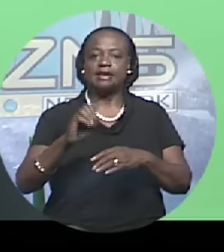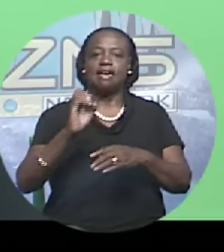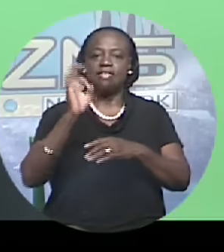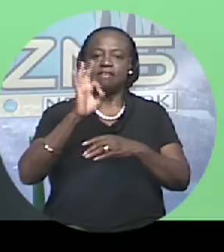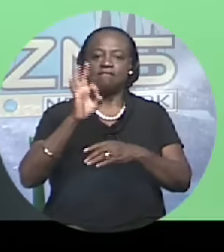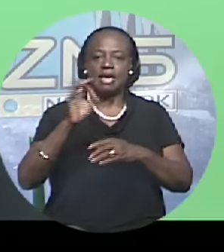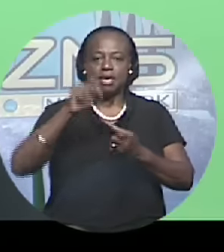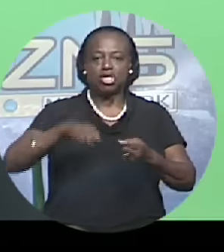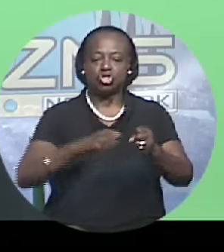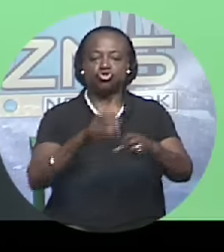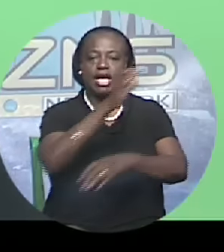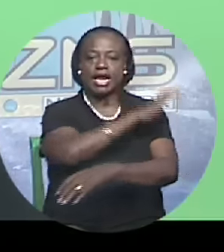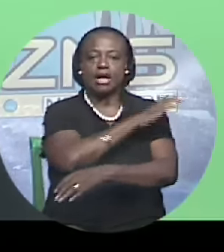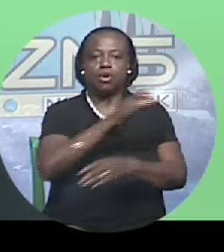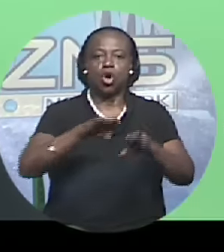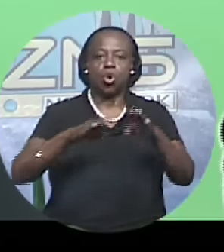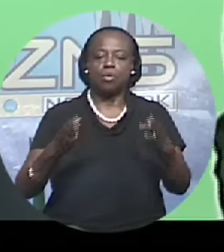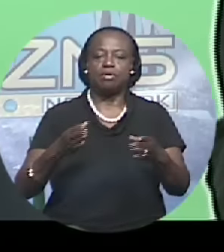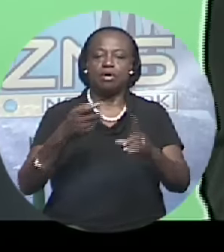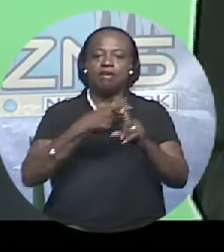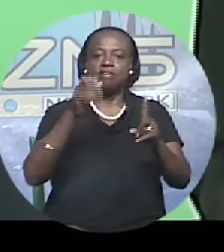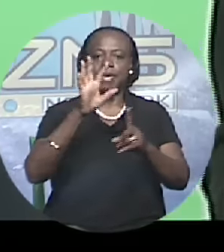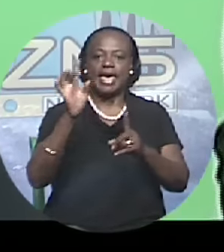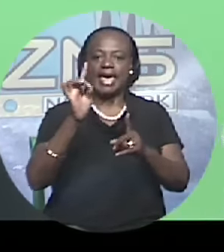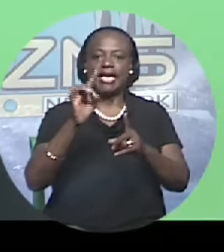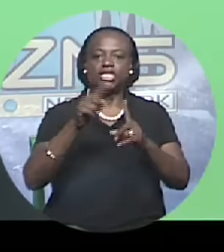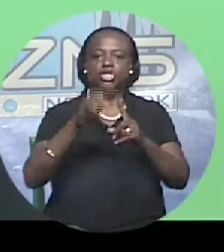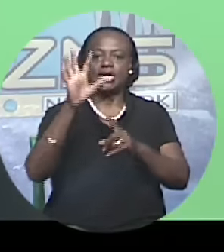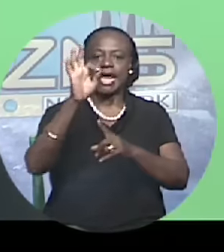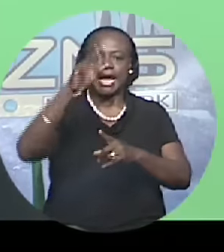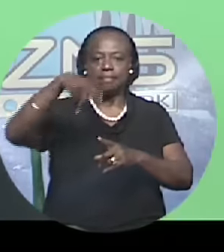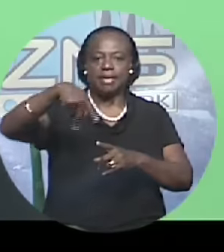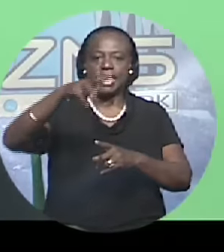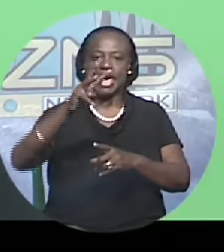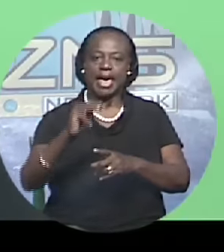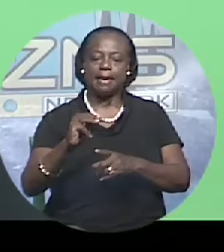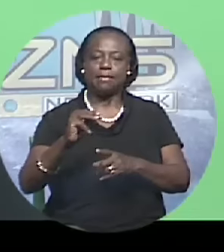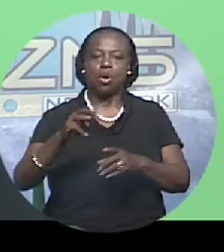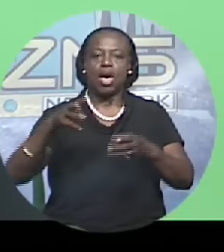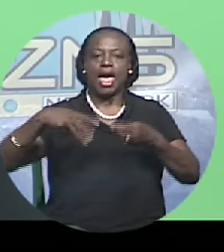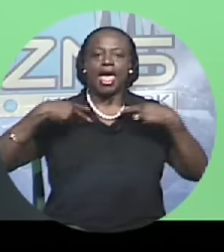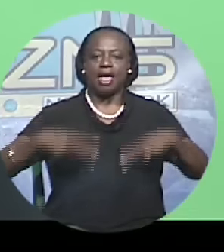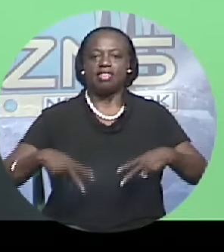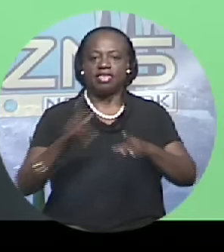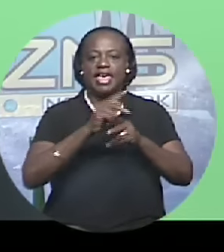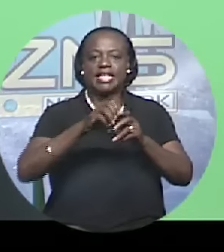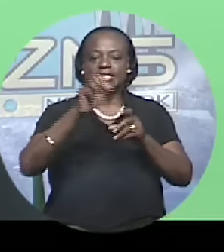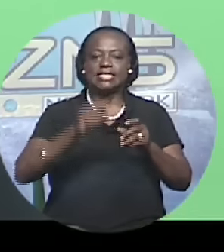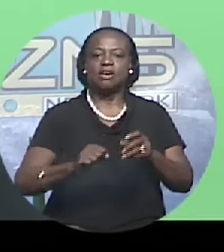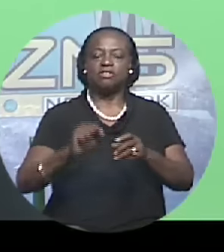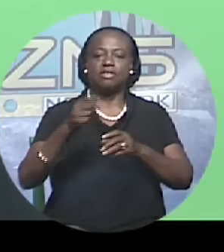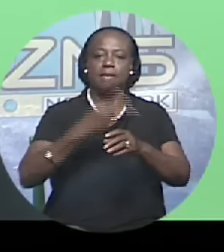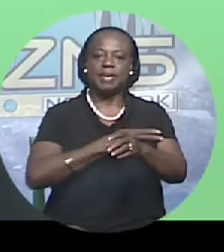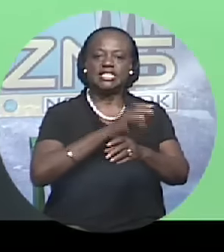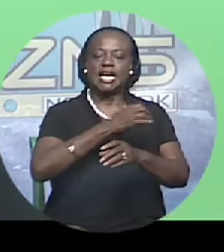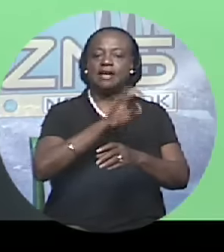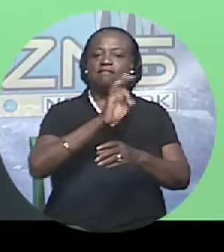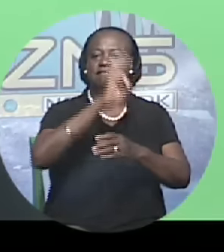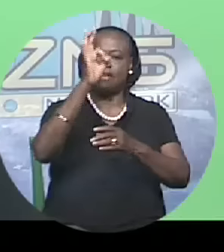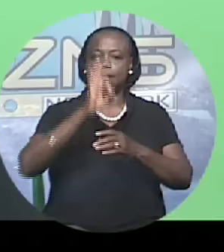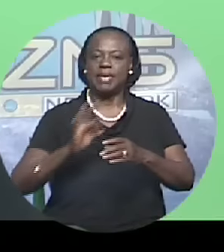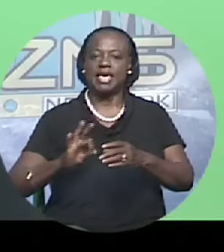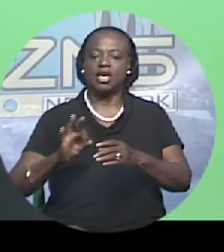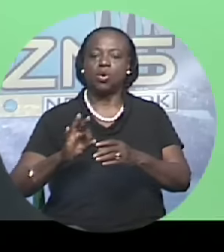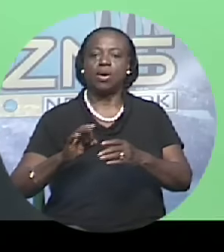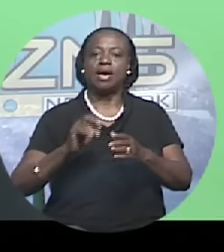p.m. while healthcare services at South Beach and Flamingo Gardens will be extended to